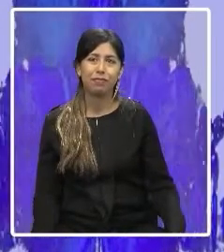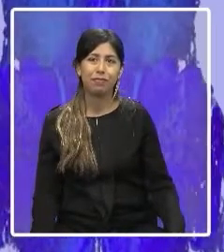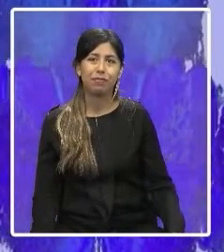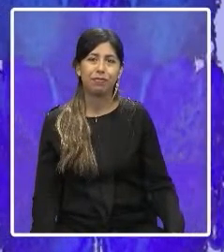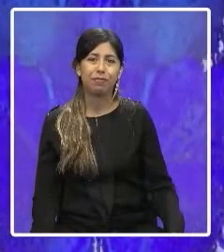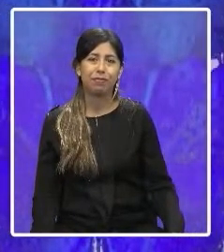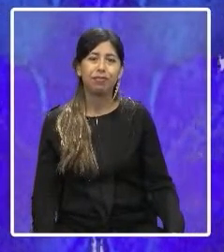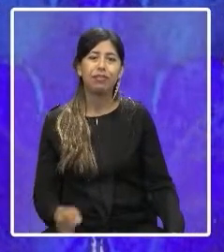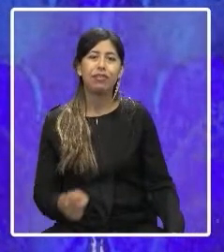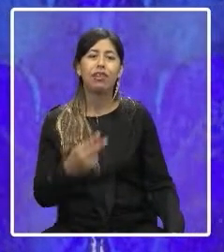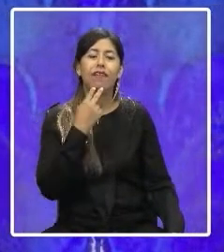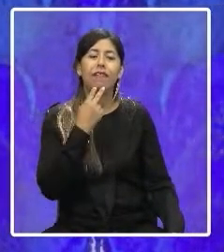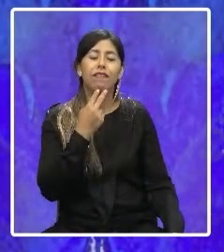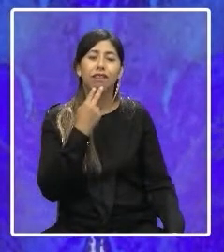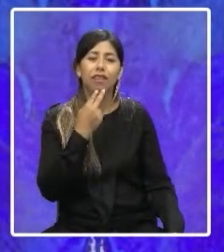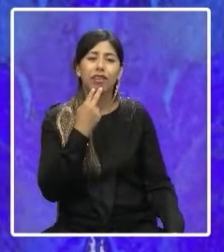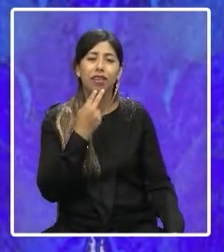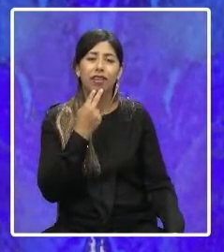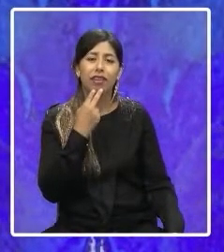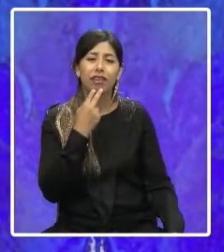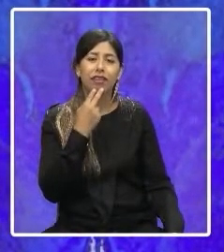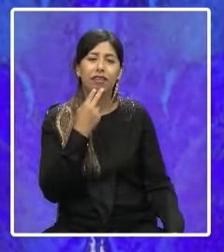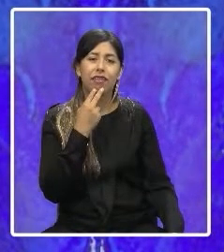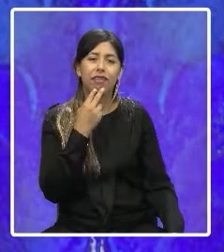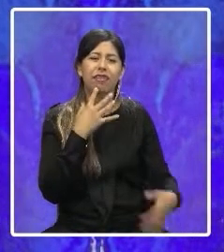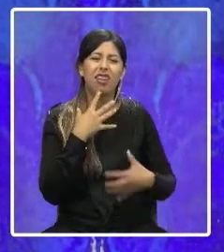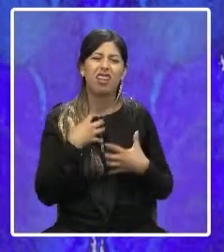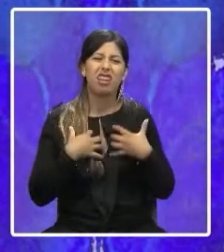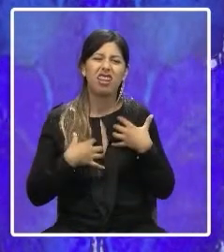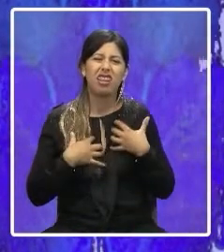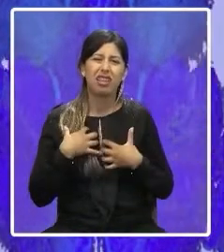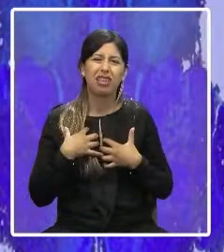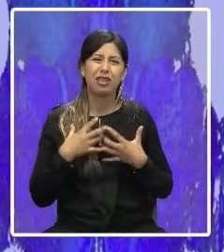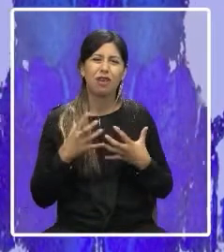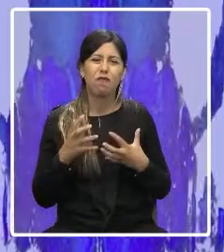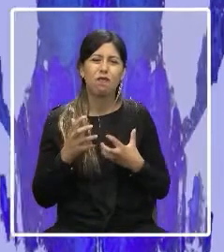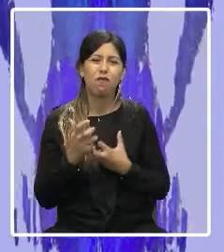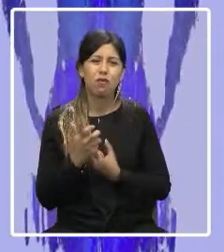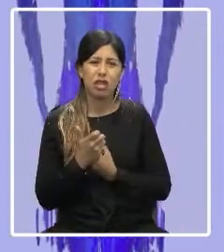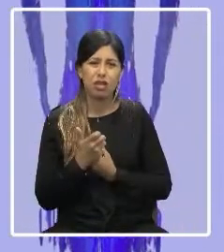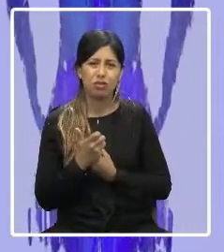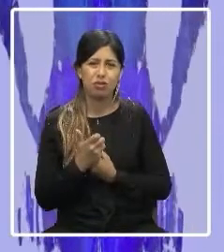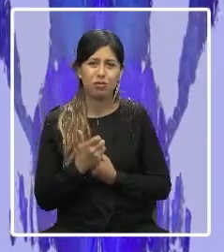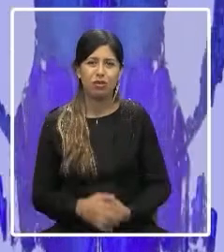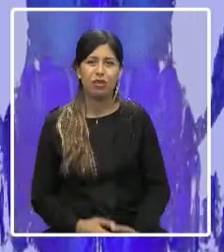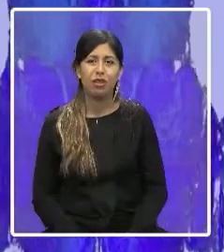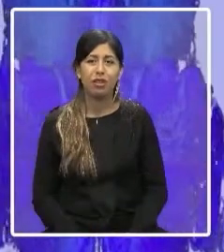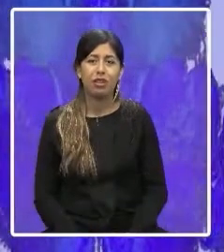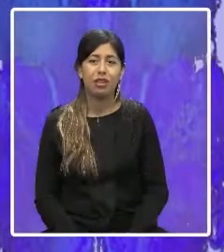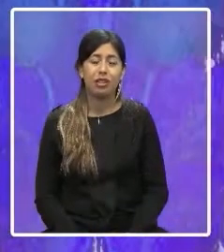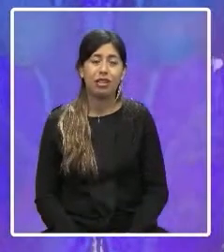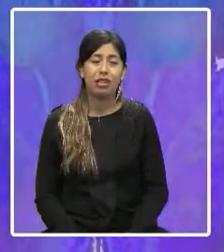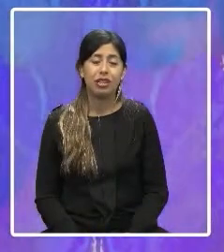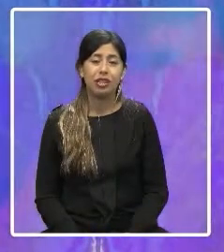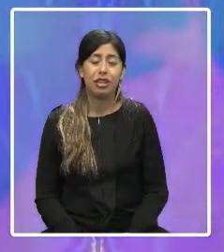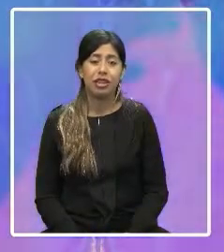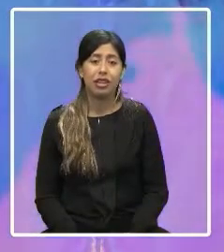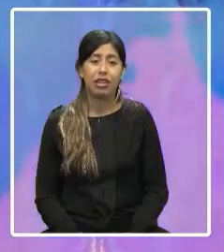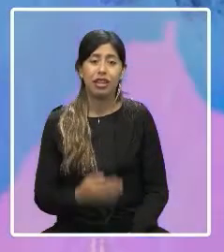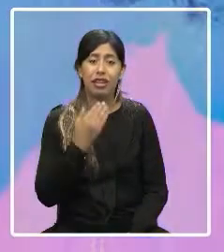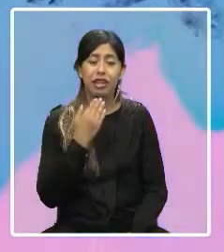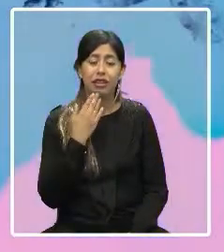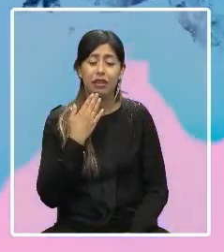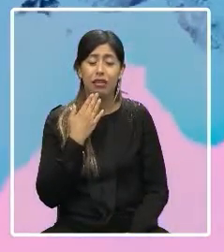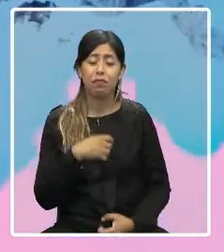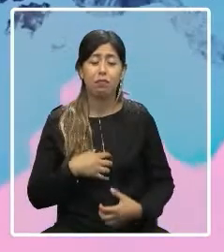also on a physiological level, people would experience things like nausea, stomach cramps, hand sweats, the same types of withdrawal